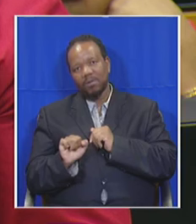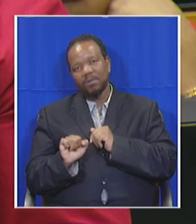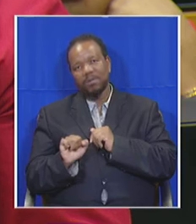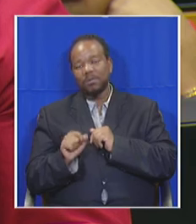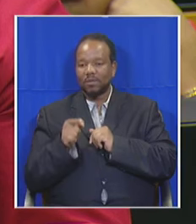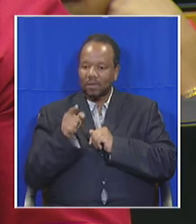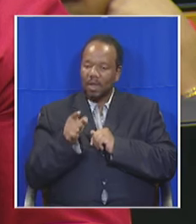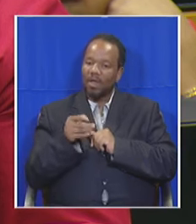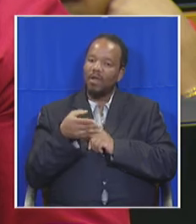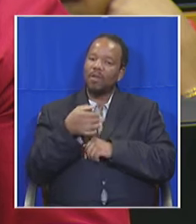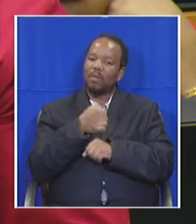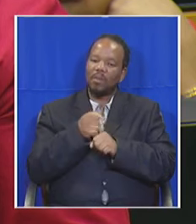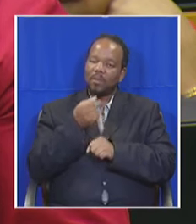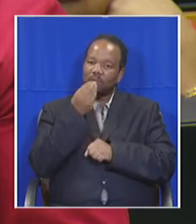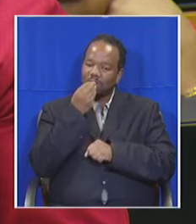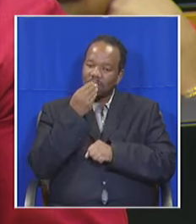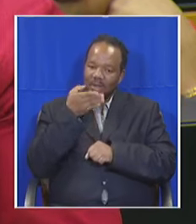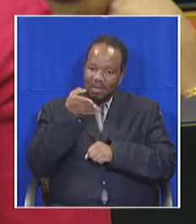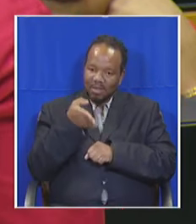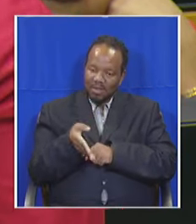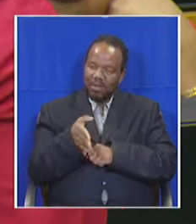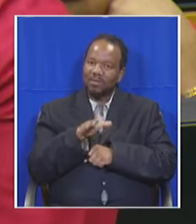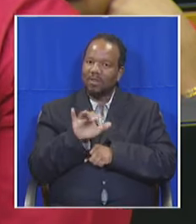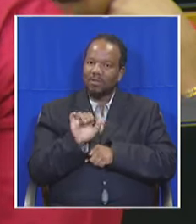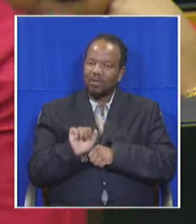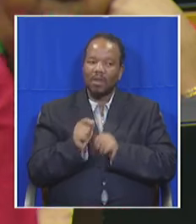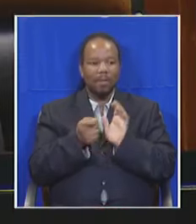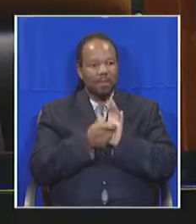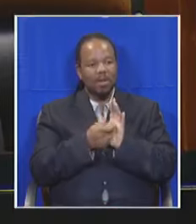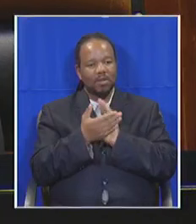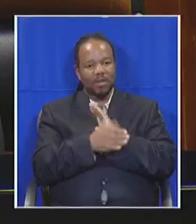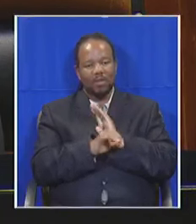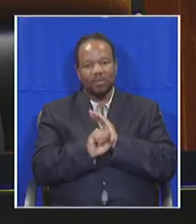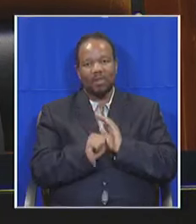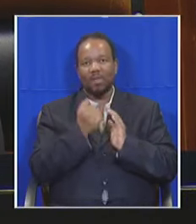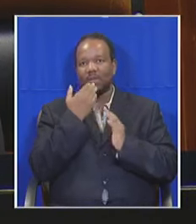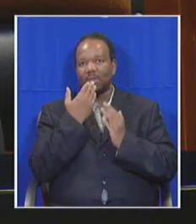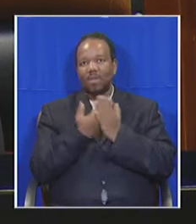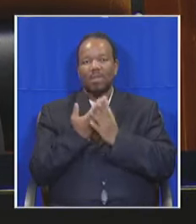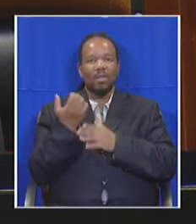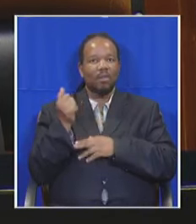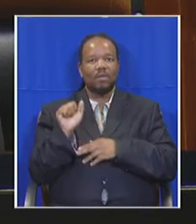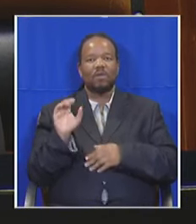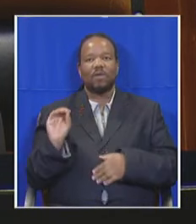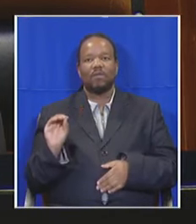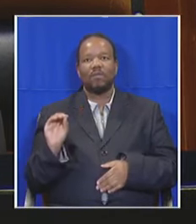Parliament Kitchen from local producers and suppliers. I so move. Thank you. Are there any objections to the